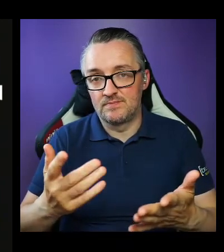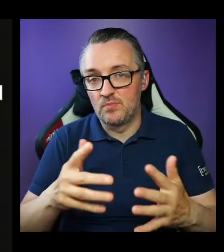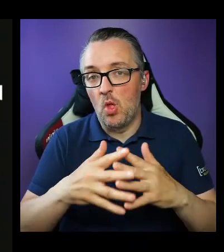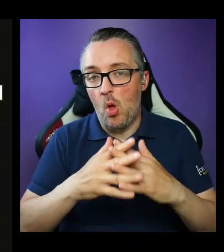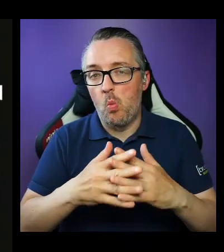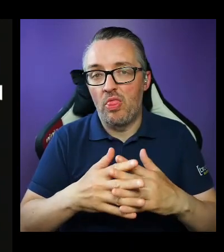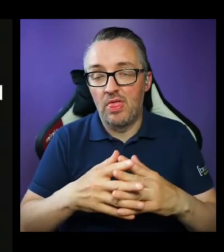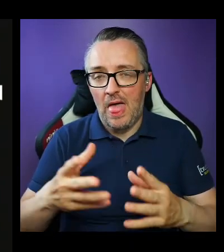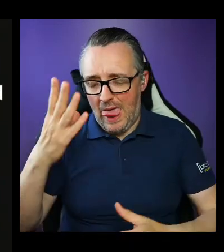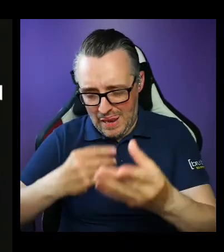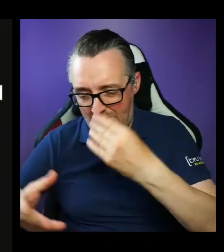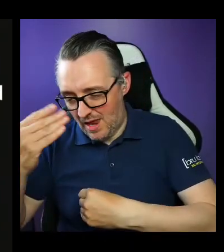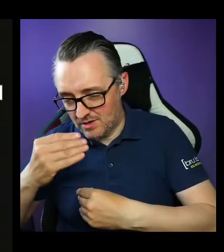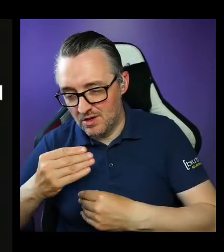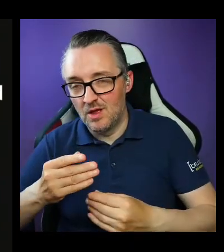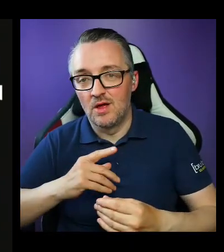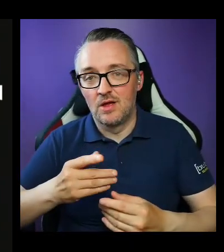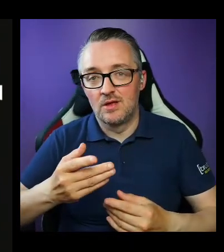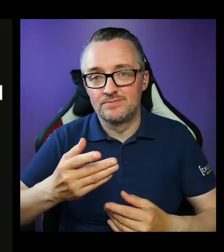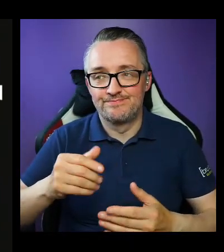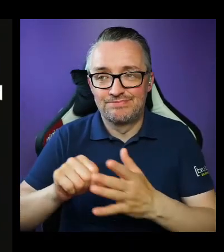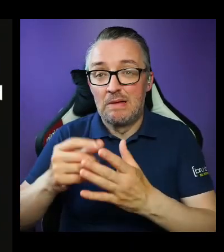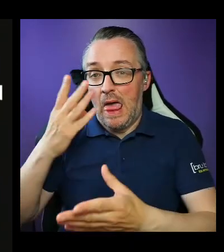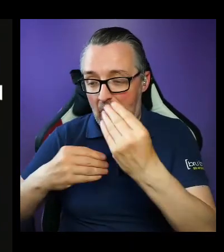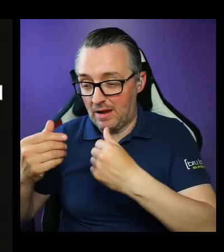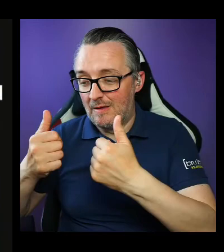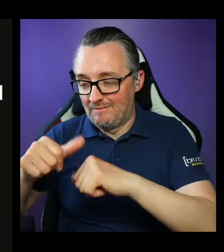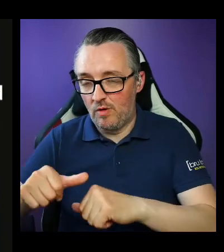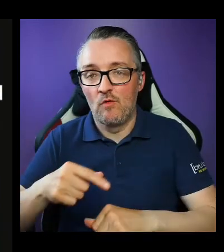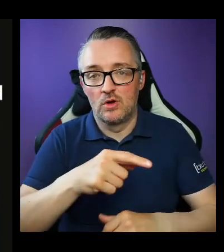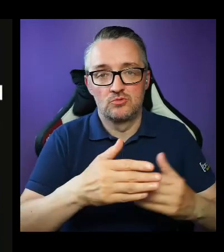it to go through that learning curve.